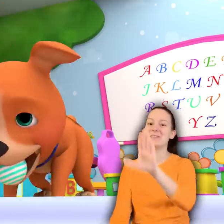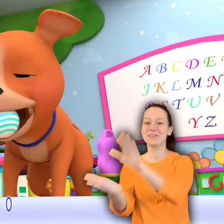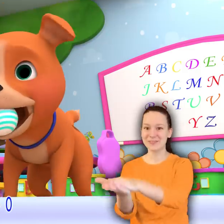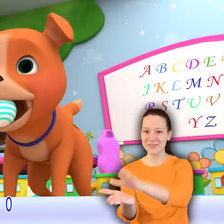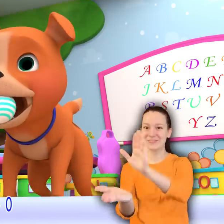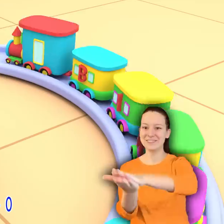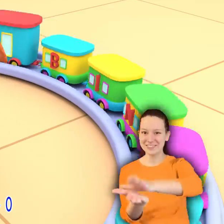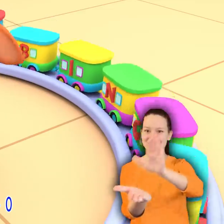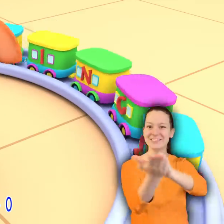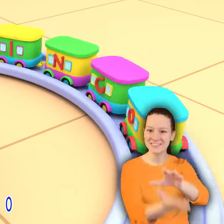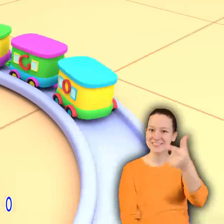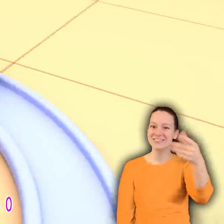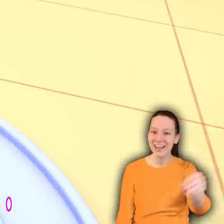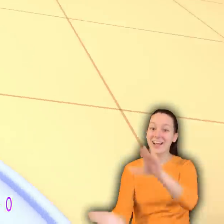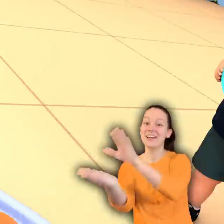Geo